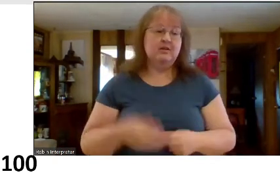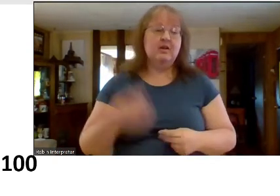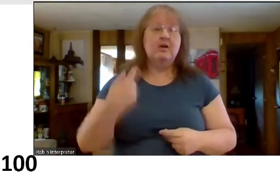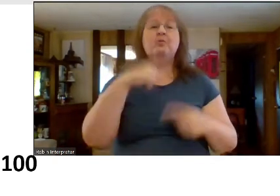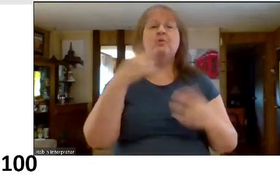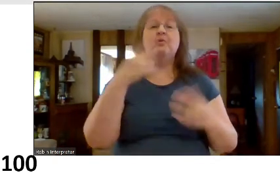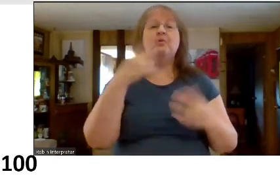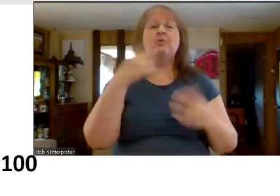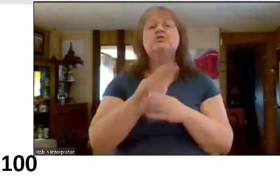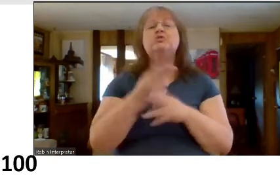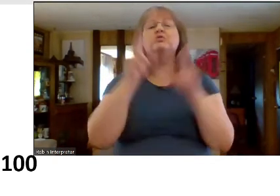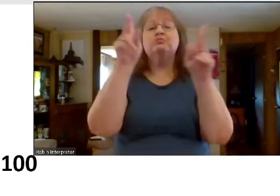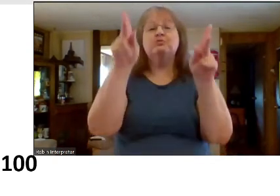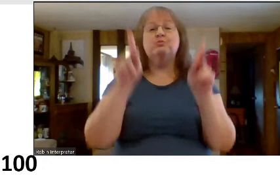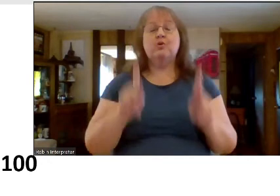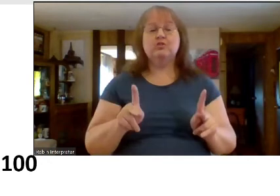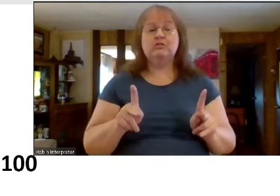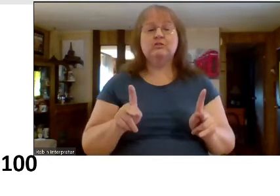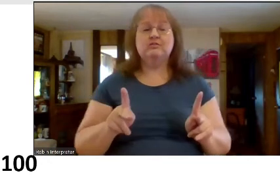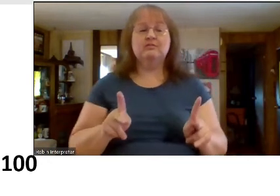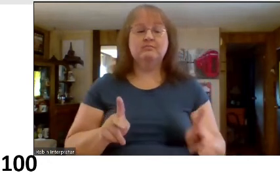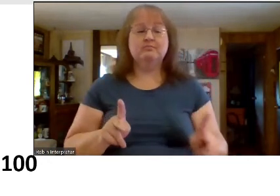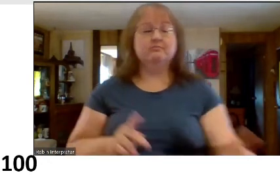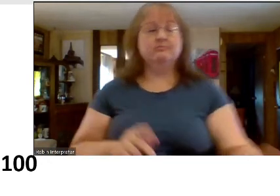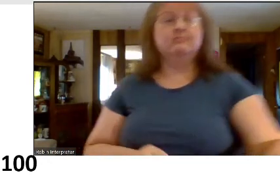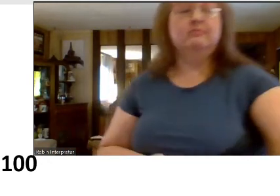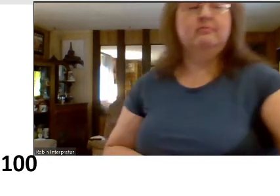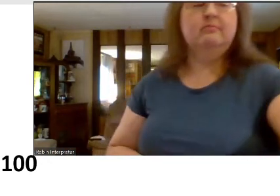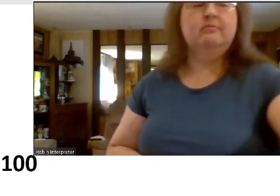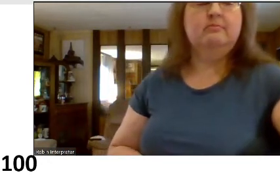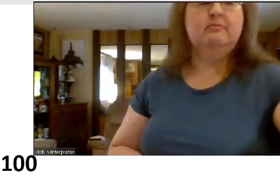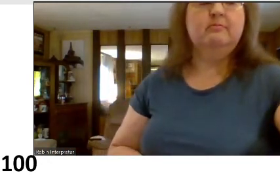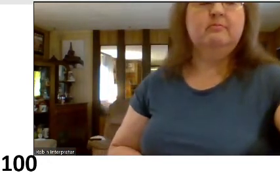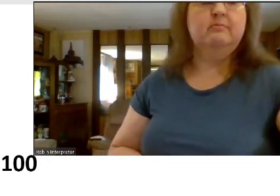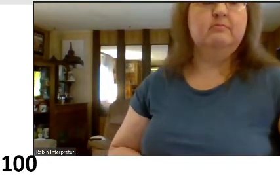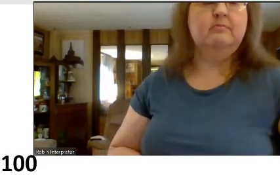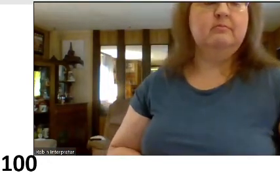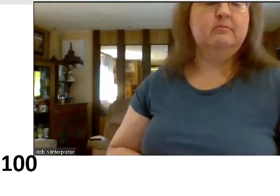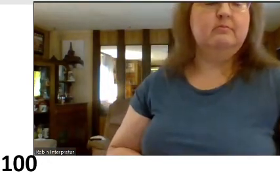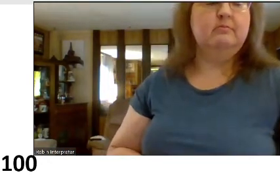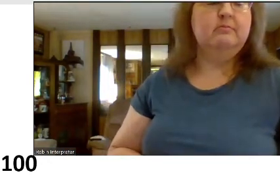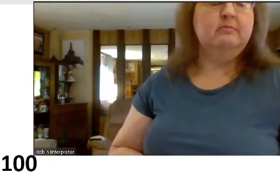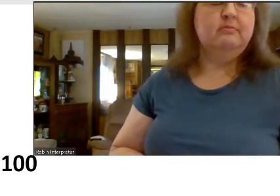the quantity. But we want you to use proportions.